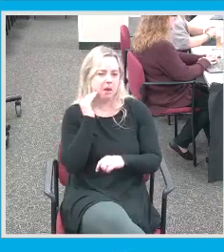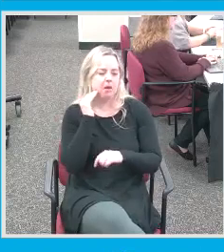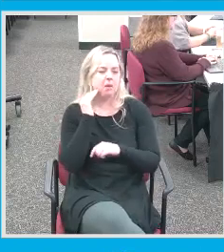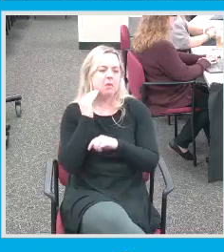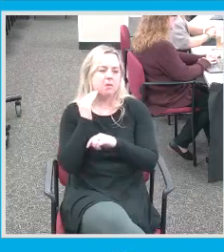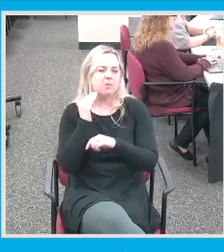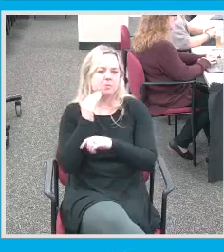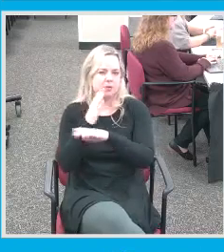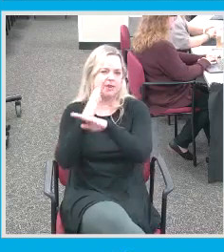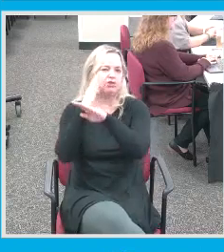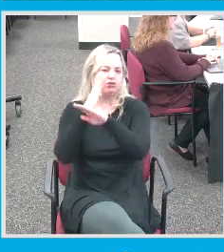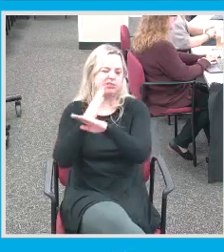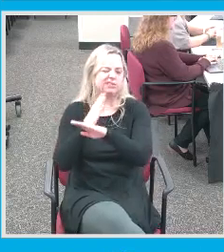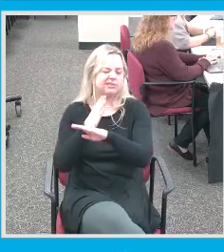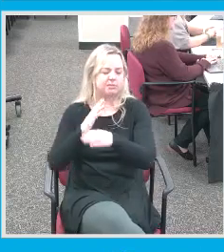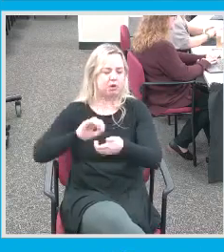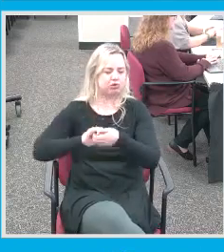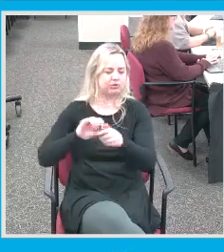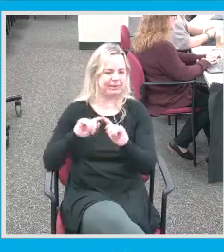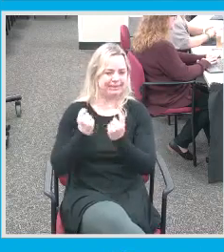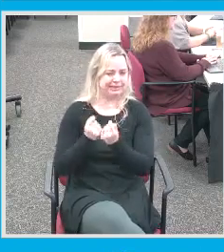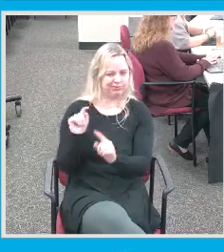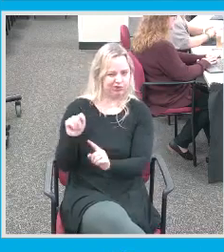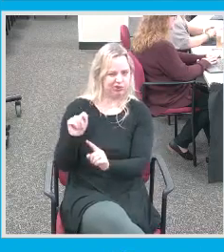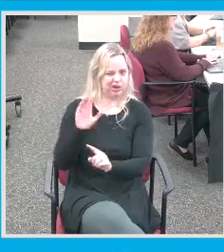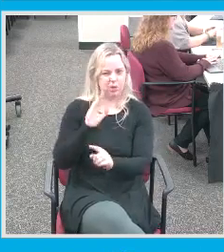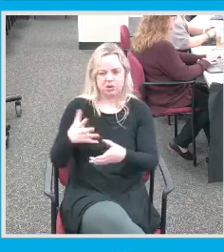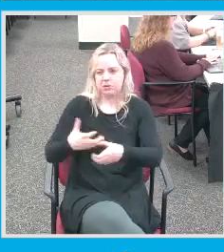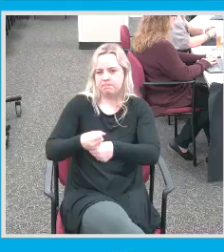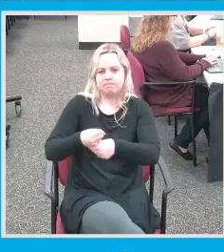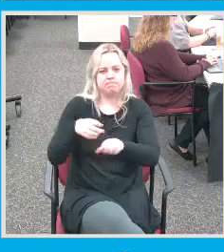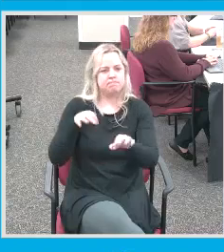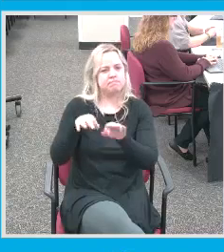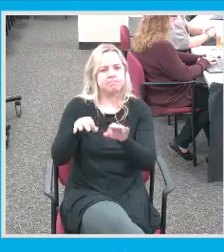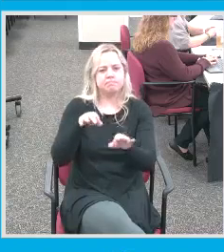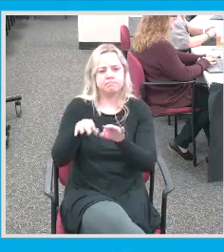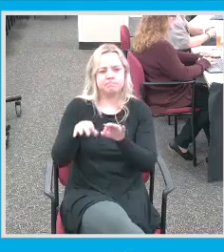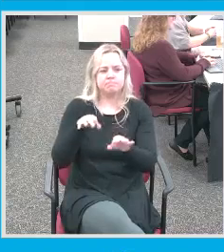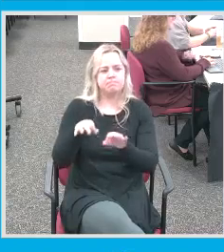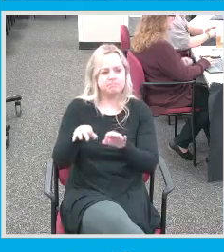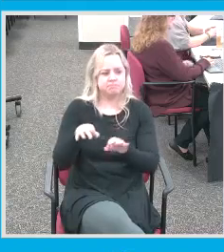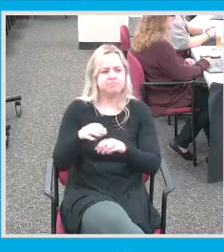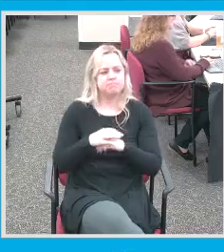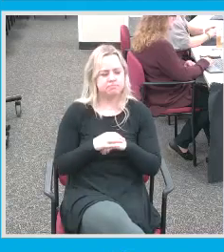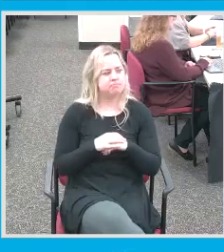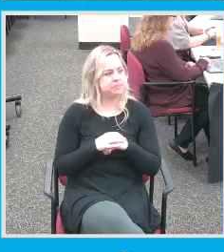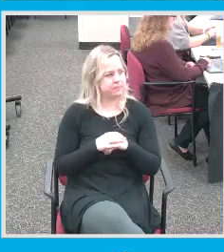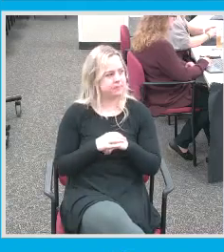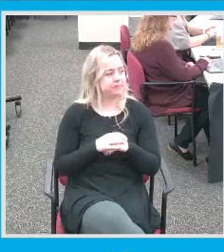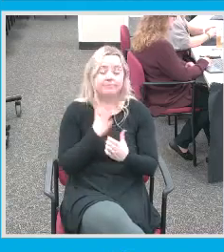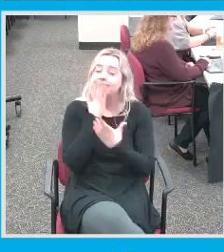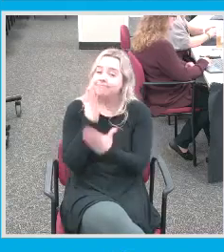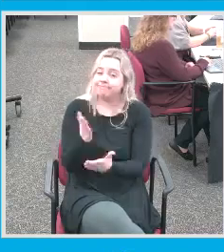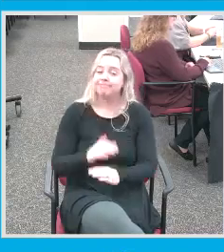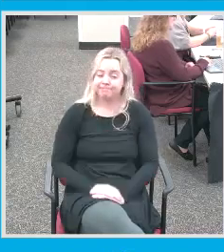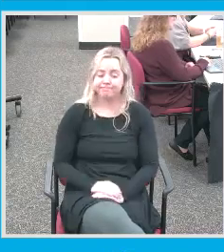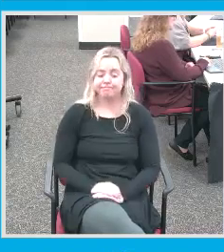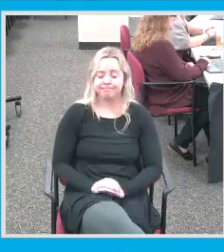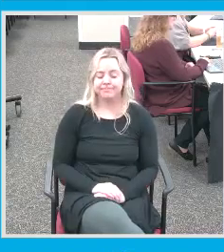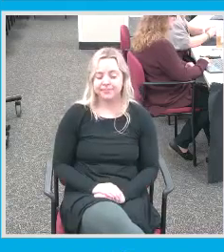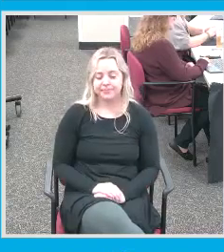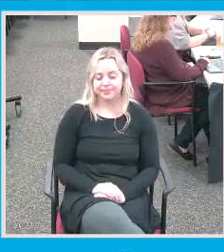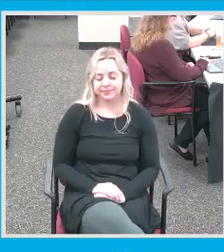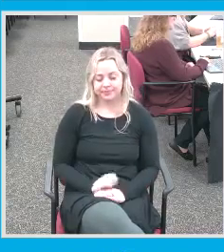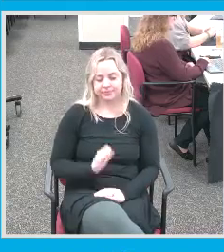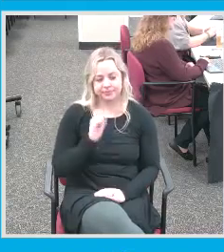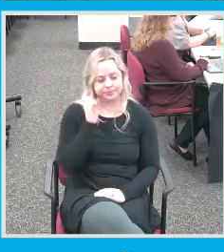team. And she's just going to give you a brief overview of what you'll be hearing from the students. Thank you.